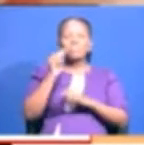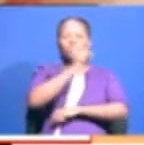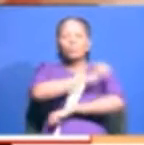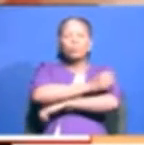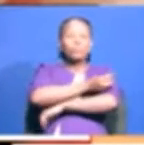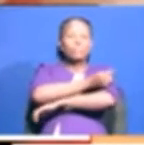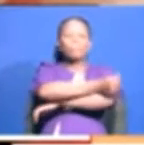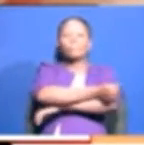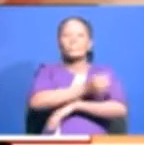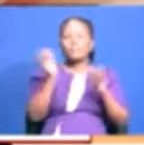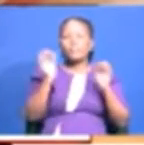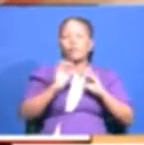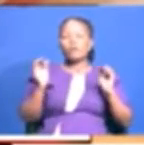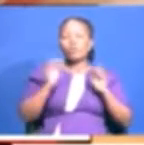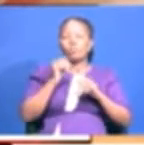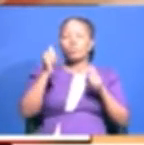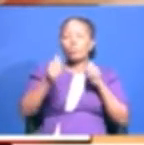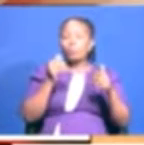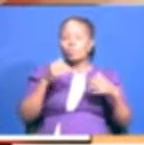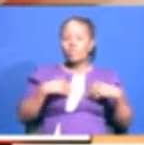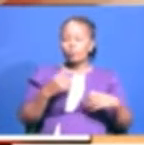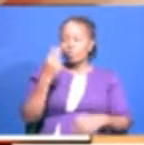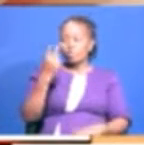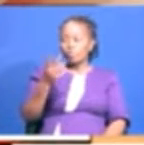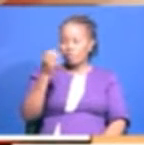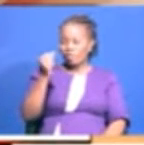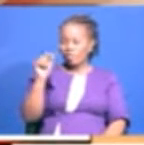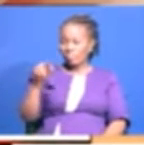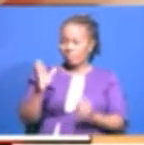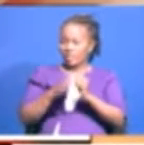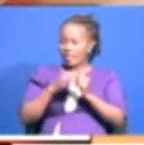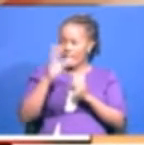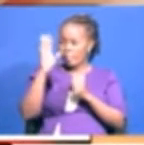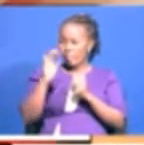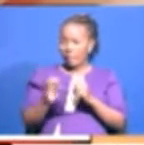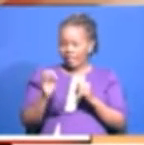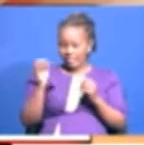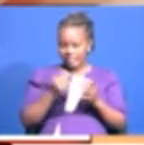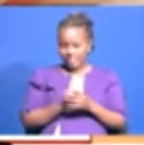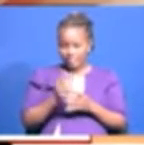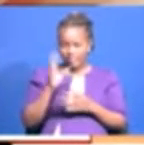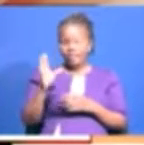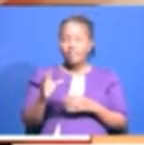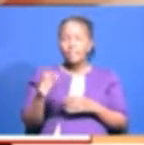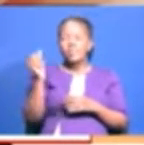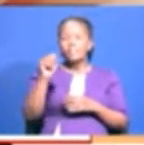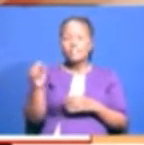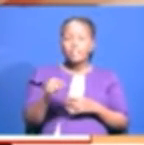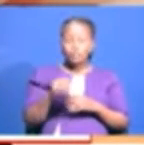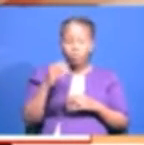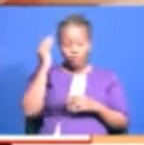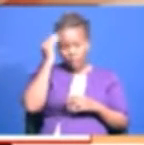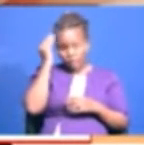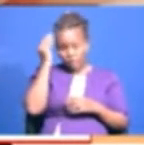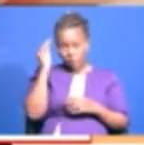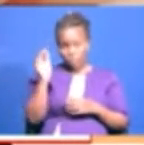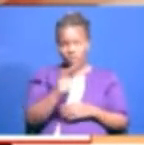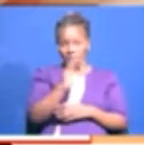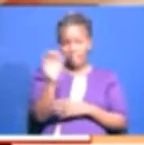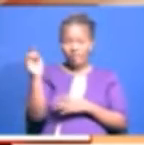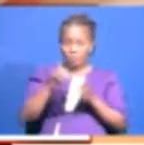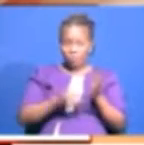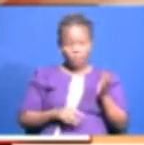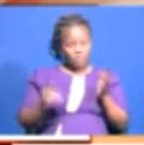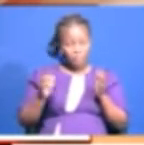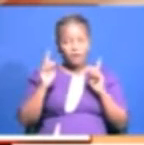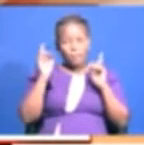at 25.9% of the country's budget. Education Cabinet Secretary Professor George Magoha is calling for prudent use of